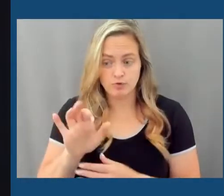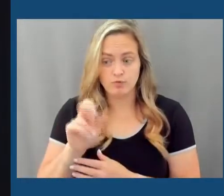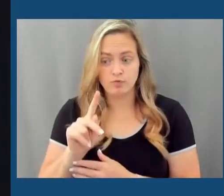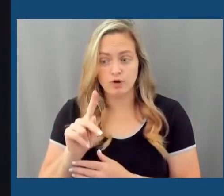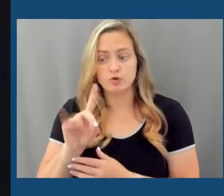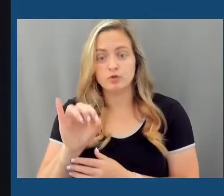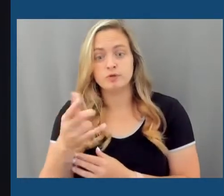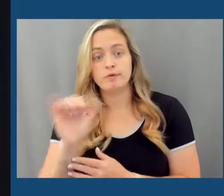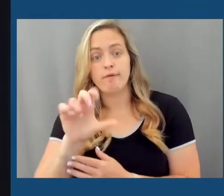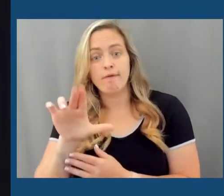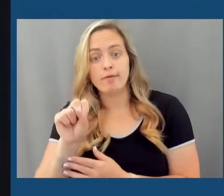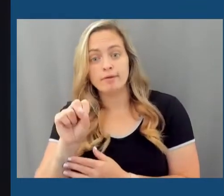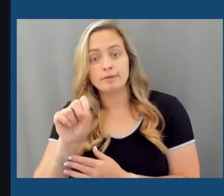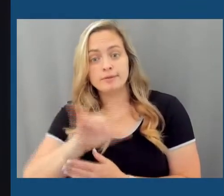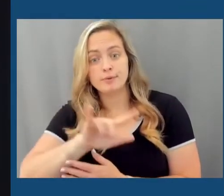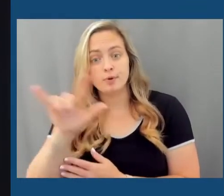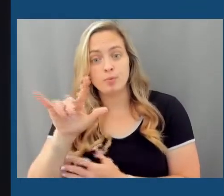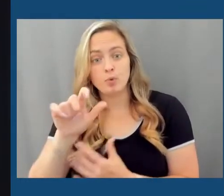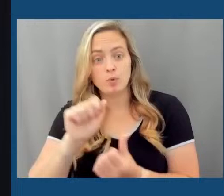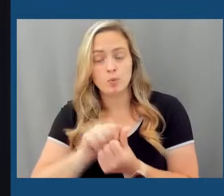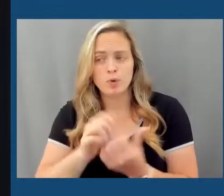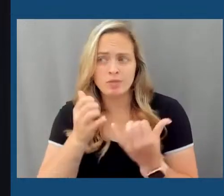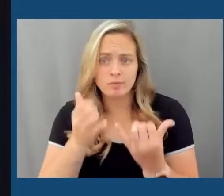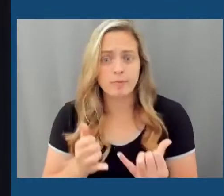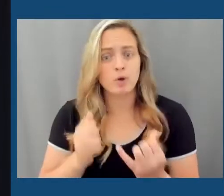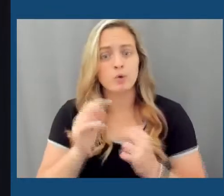Douglass Airport with modern architecture,